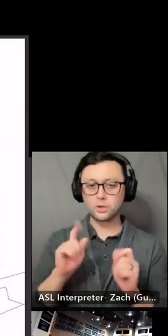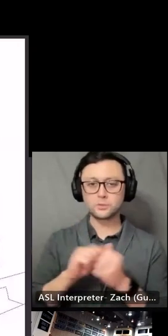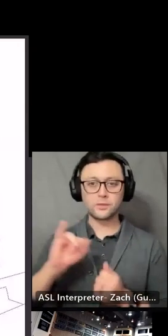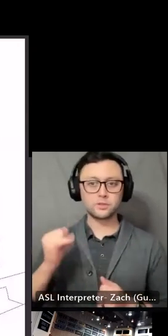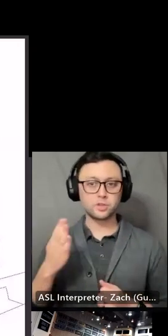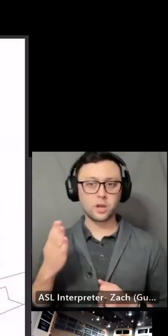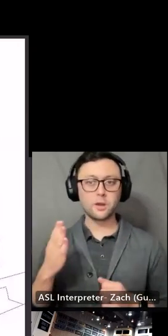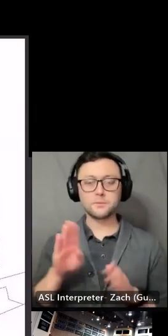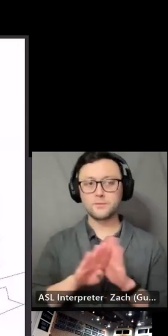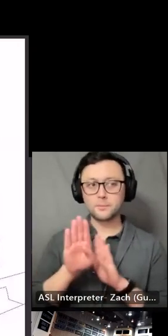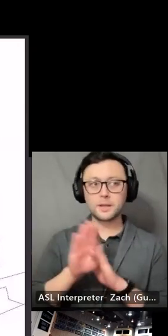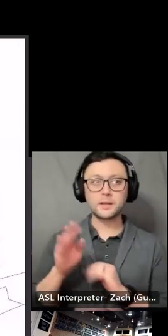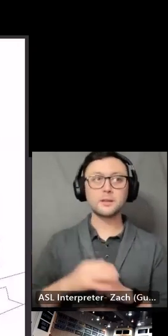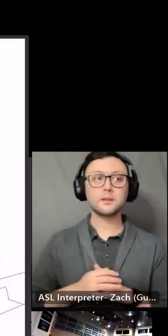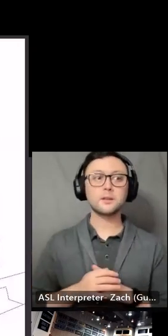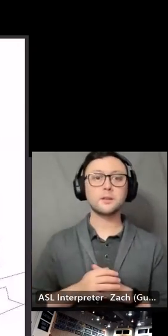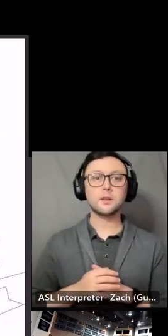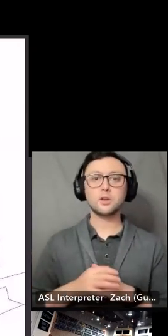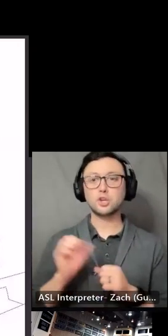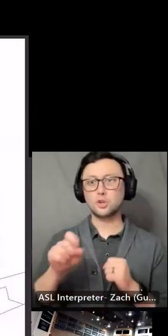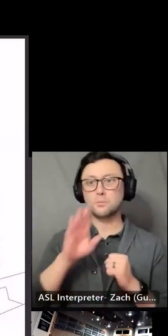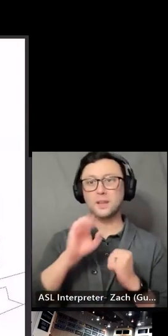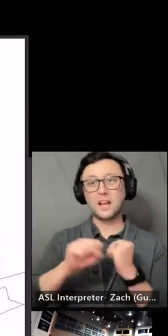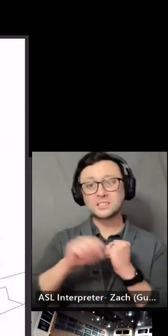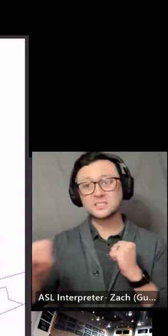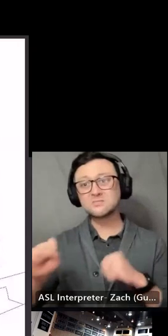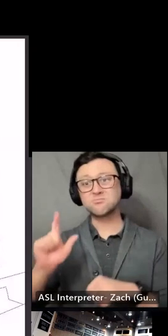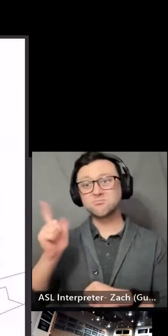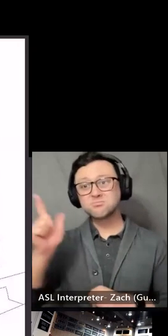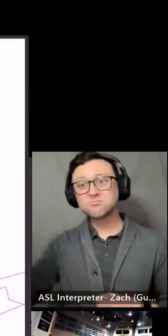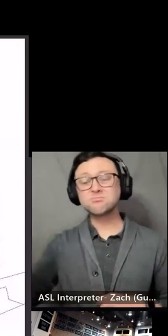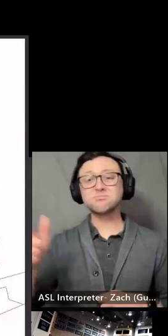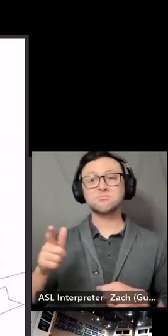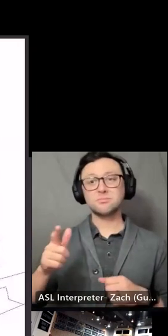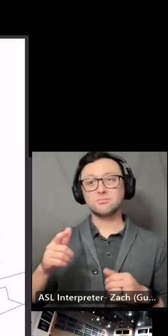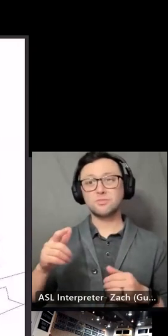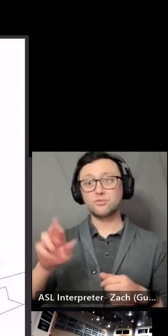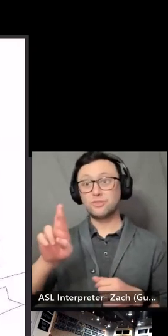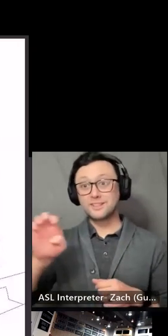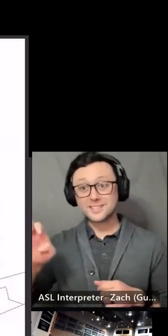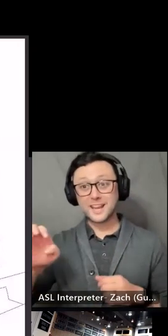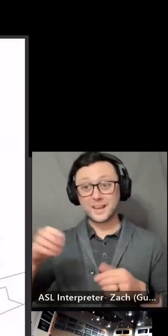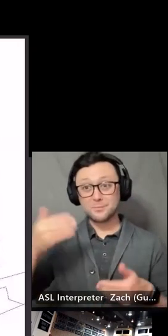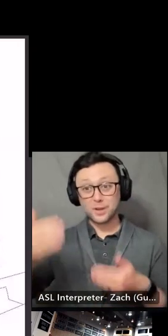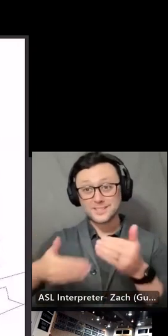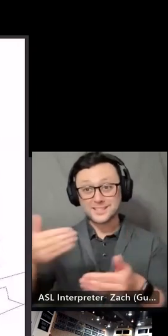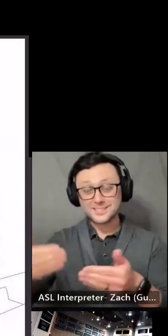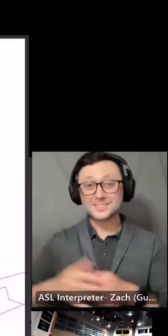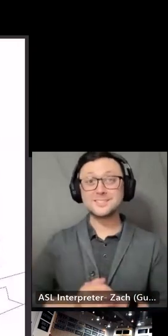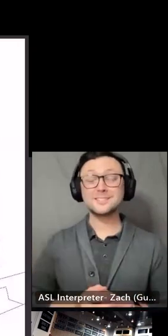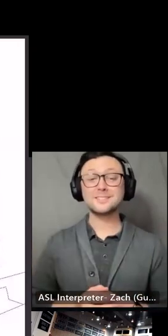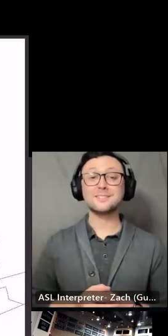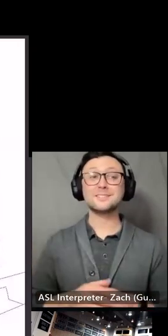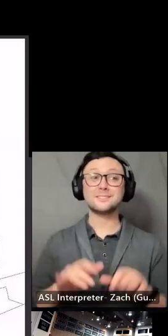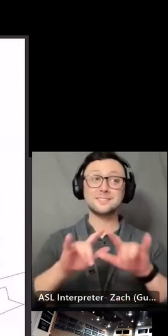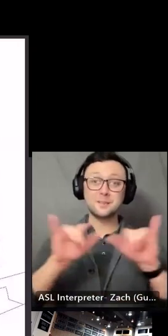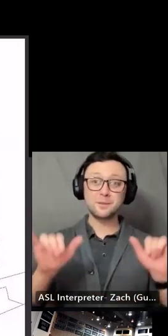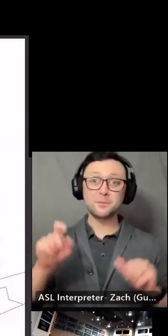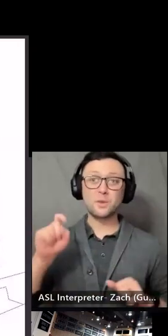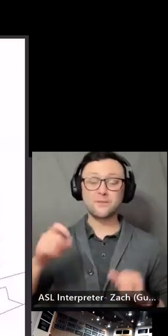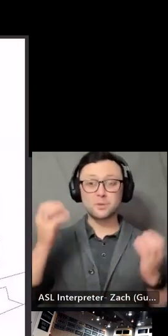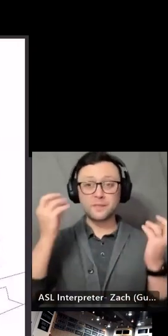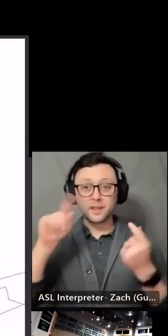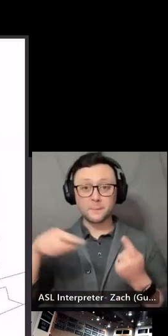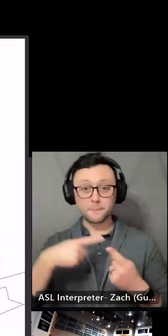development, which could be a very lengthy and complicated real estate process. And then we'd also have to kind of think about if it